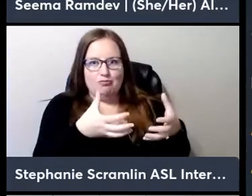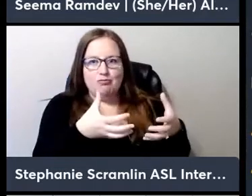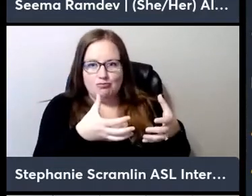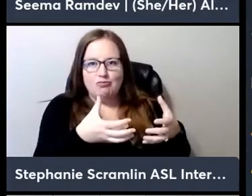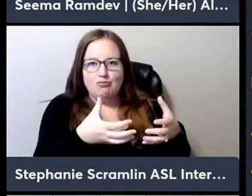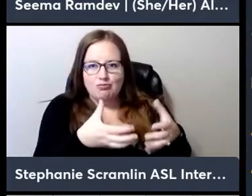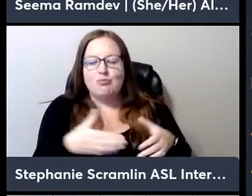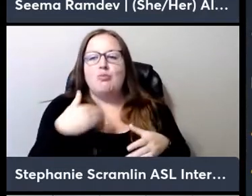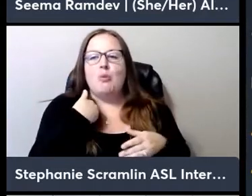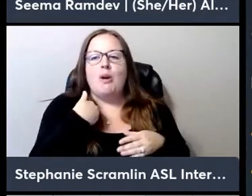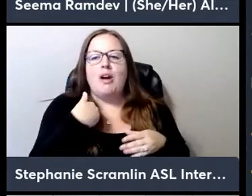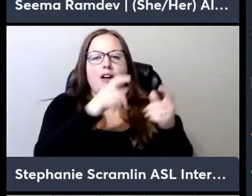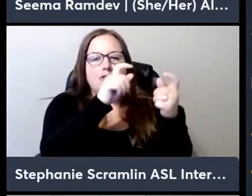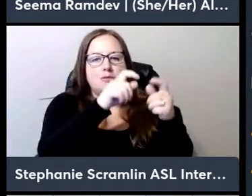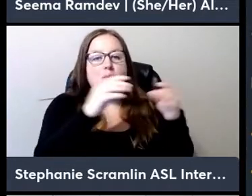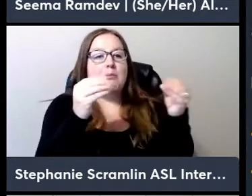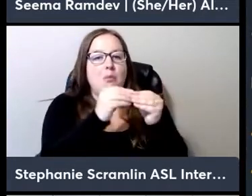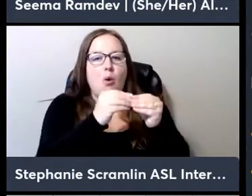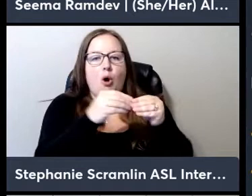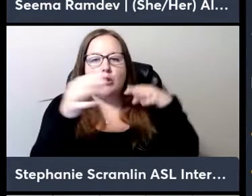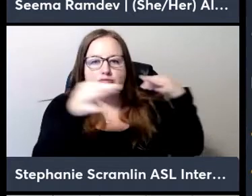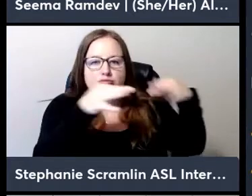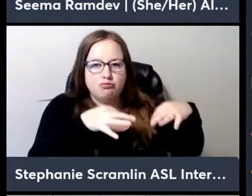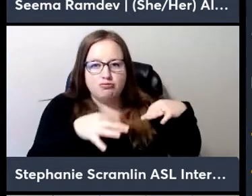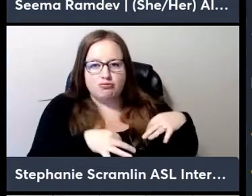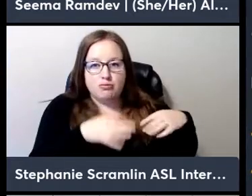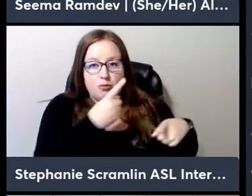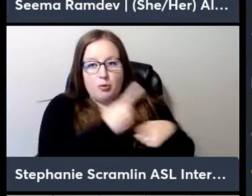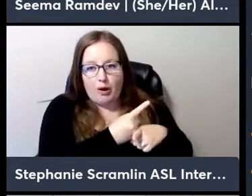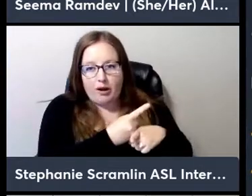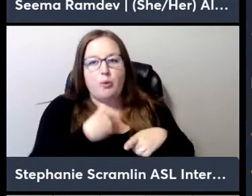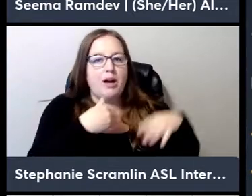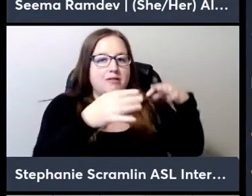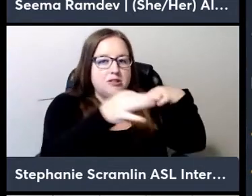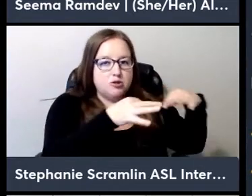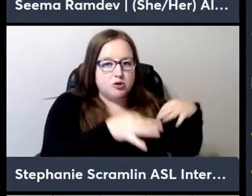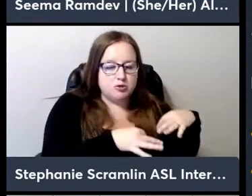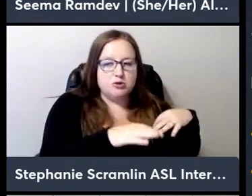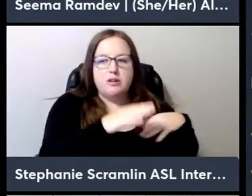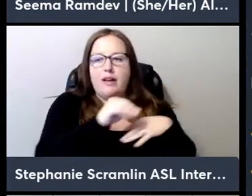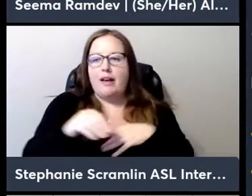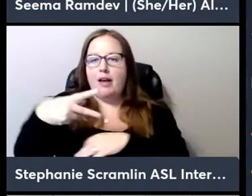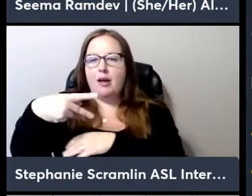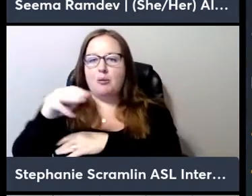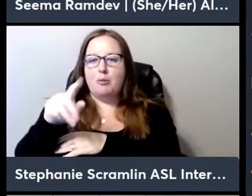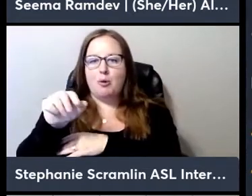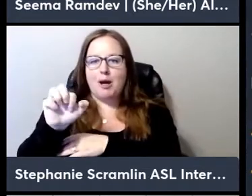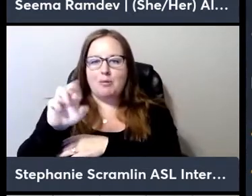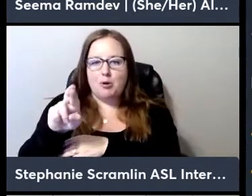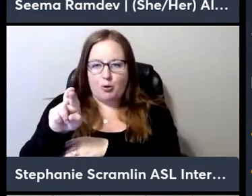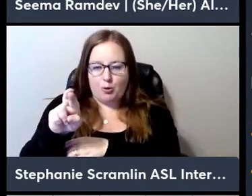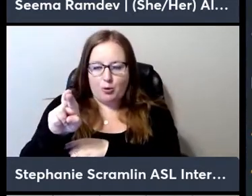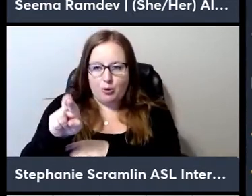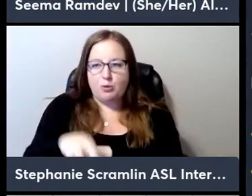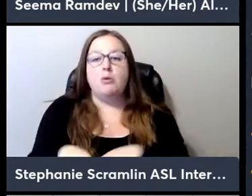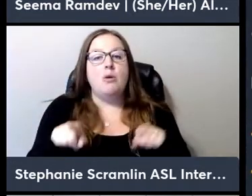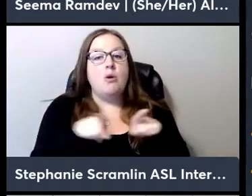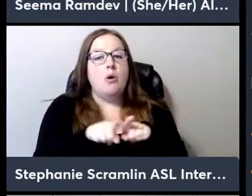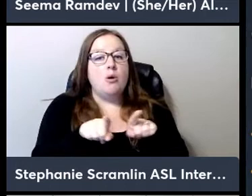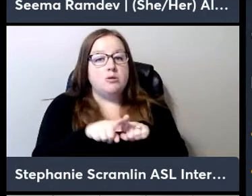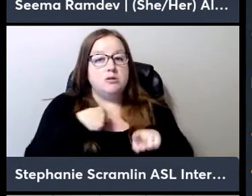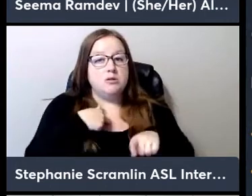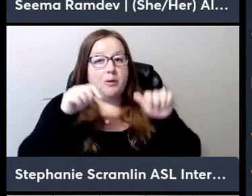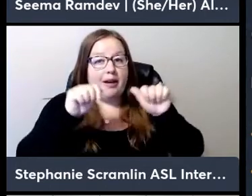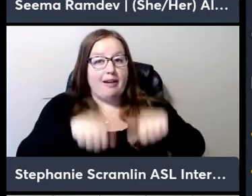these additional descriptions, right? So we have a description as well as these parameters. And I could also have done it